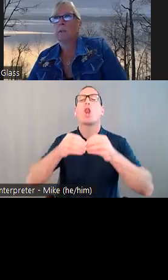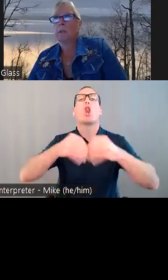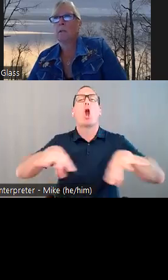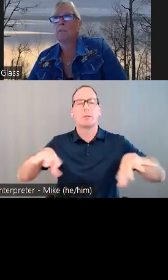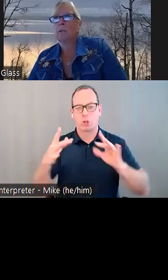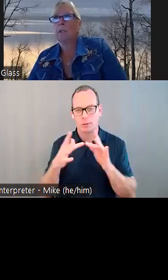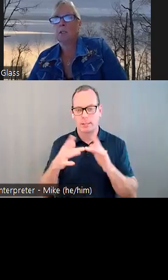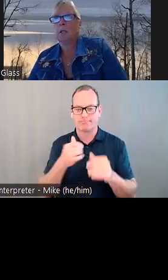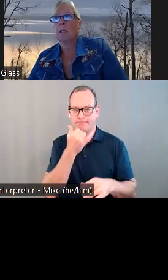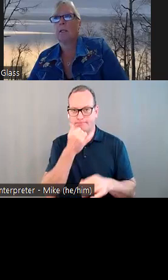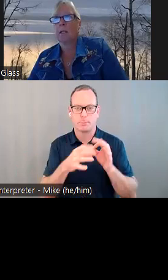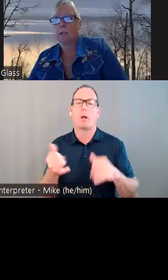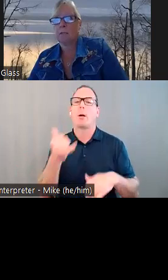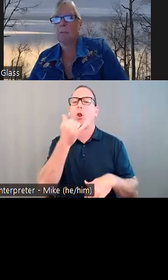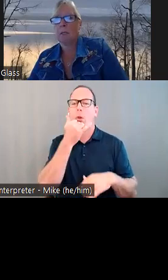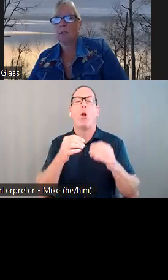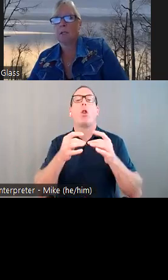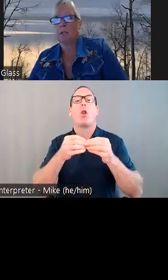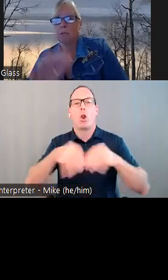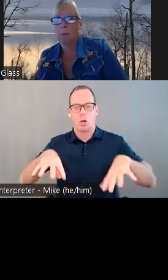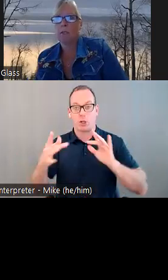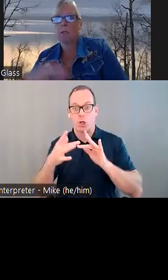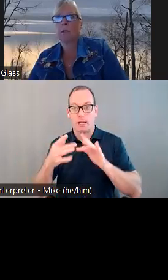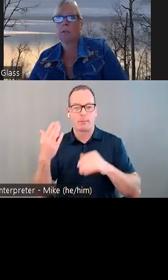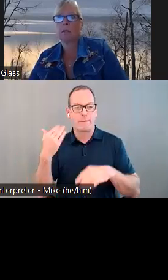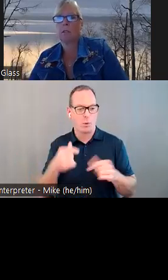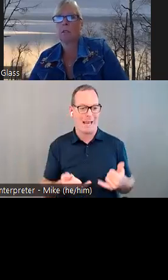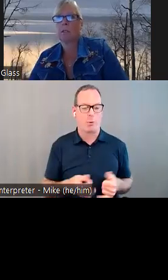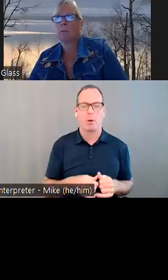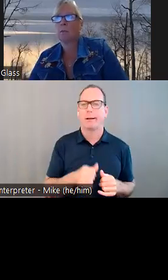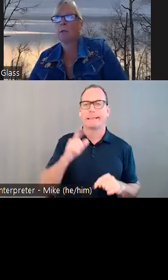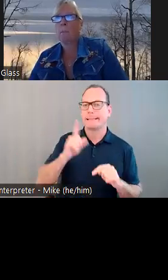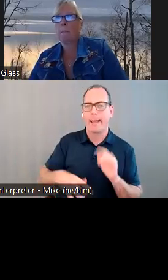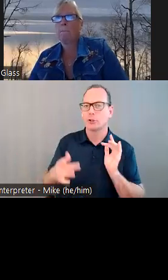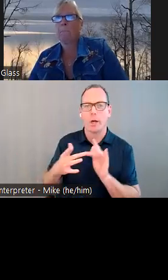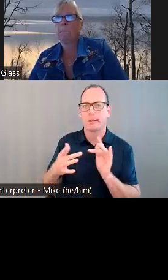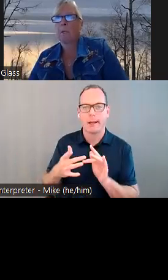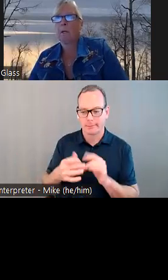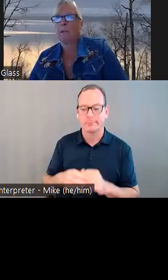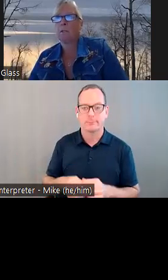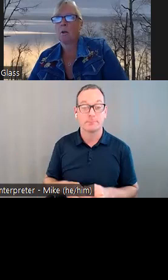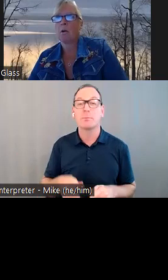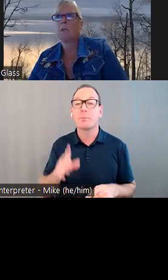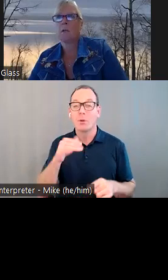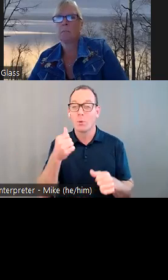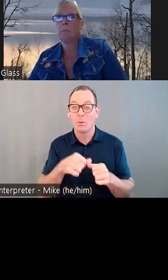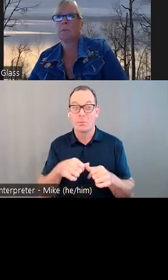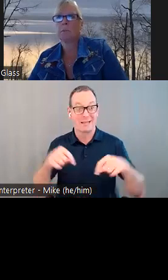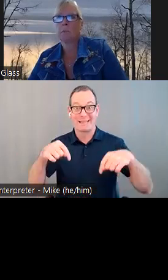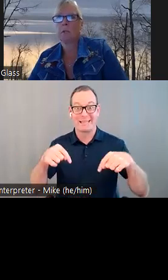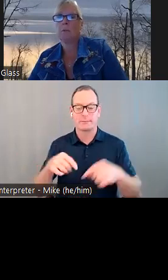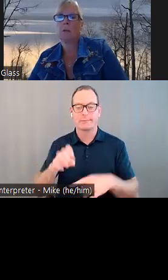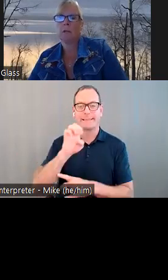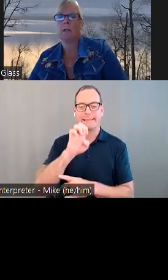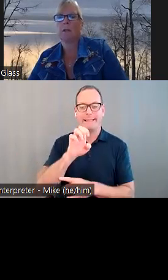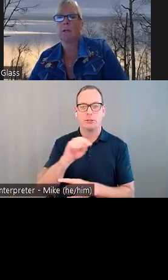I will say that for e-channel, I think it's even a bigger challenge. And remember I said earlier, this is an e-channel report. It's hard to get people to